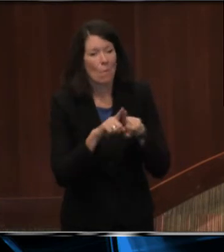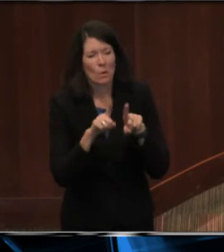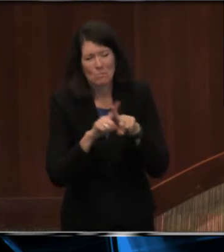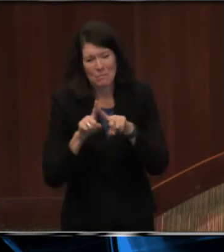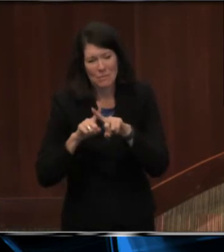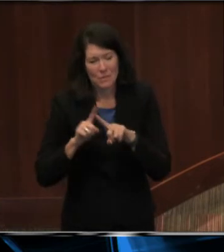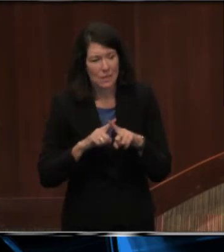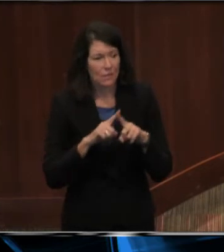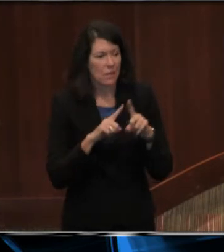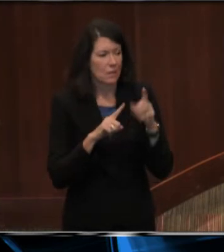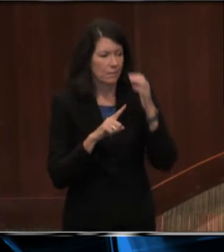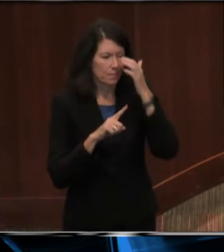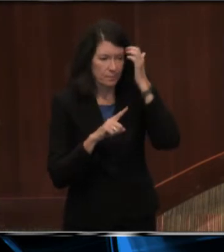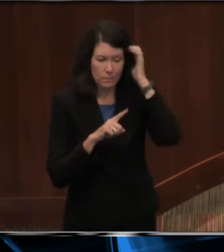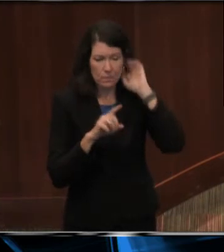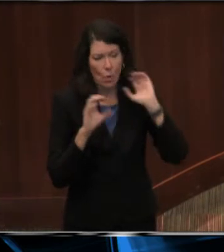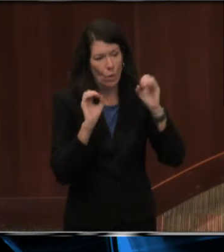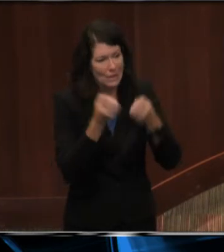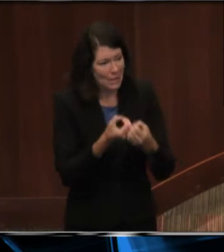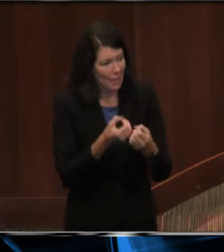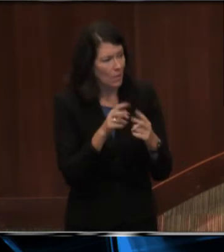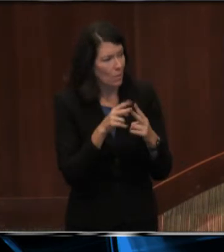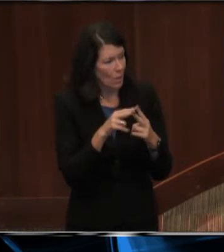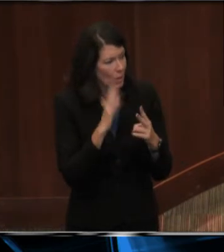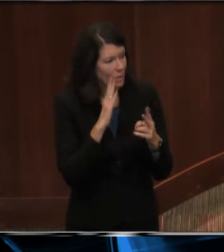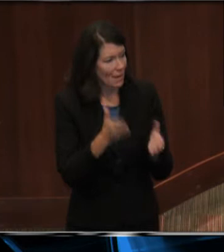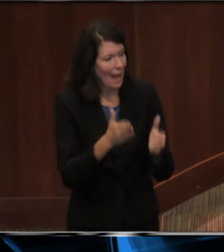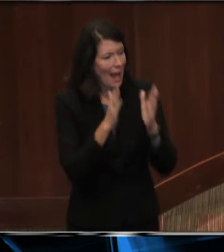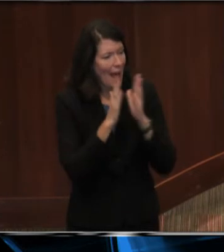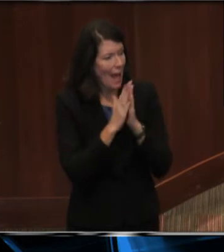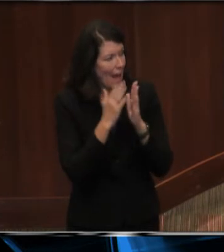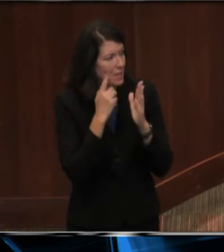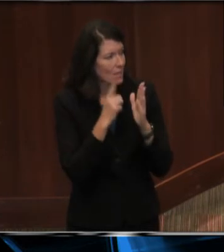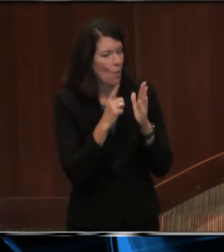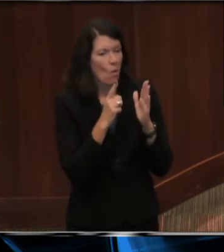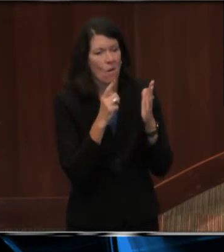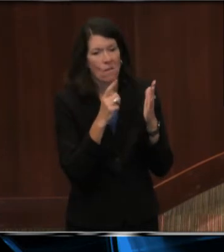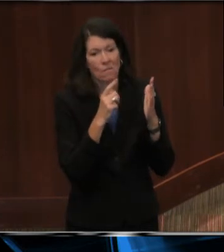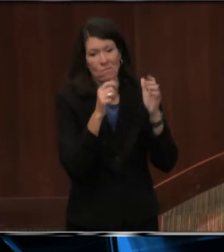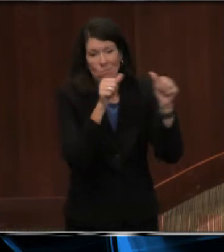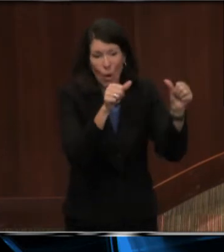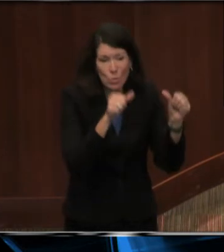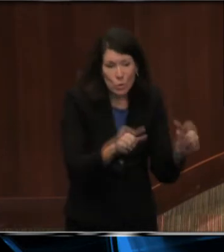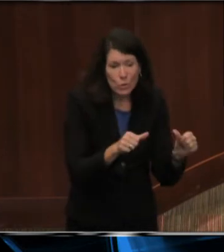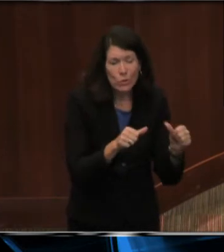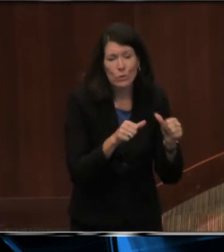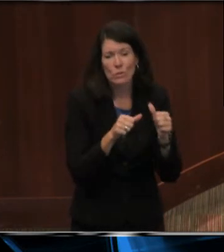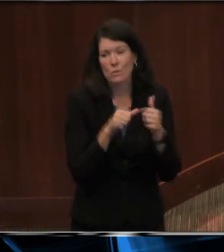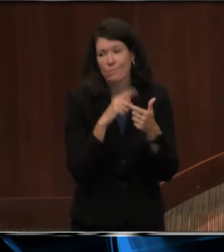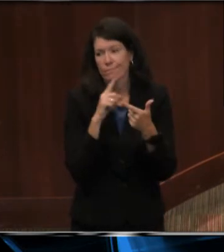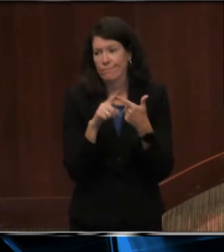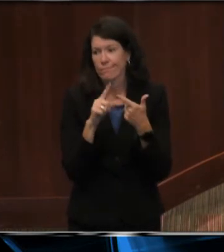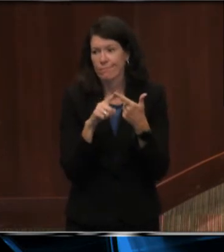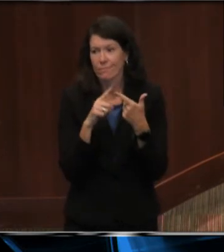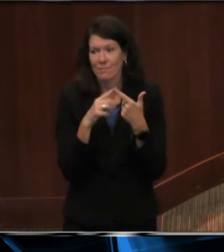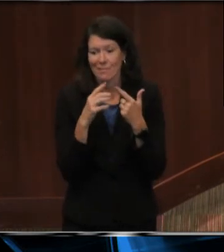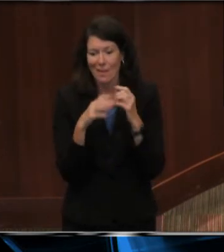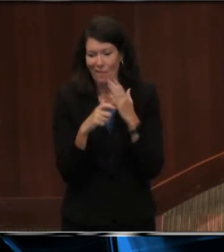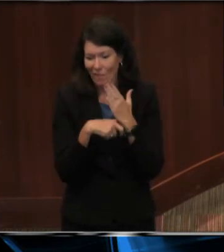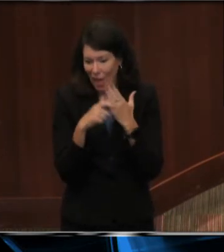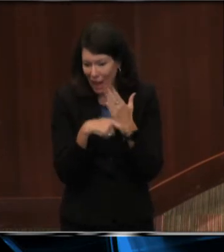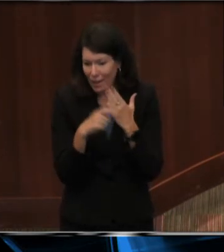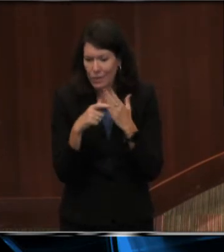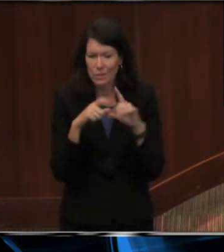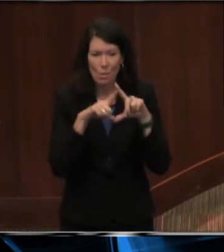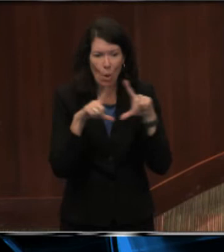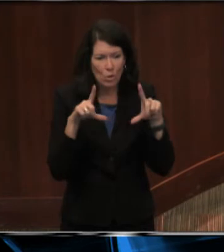partners, including Harrison School District, that have asked for the collateral, so basically things like posters, and flyers,